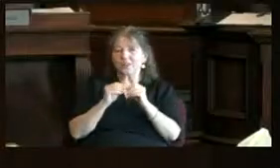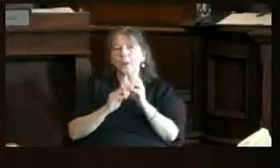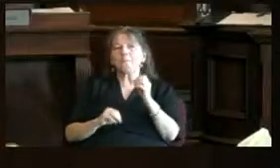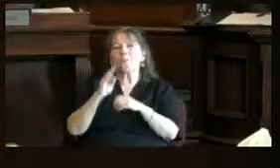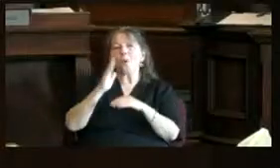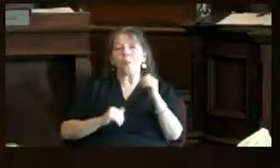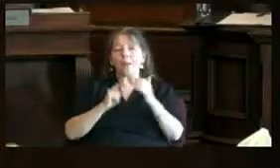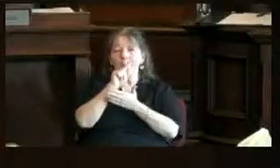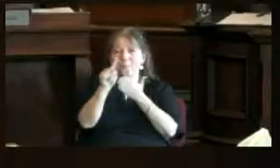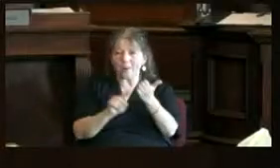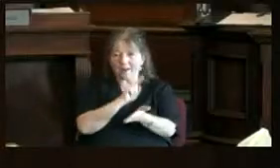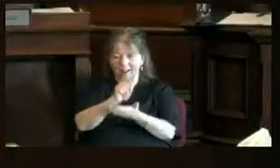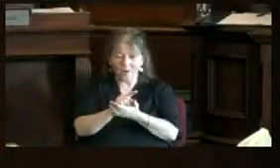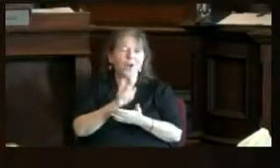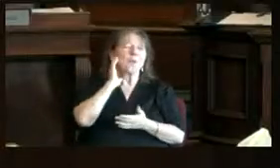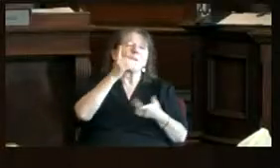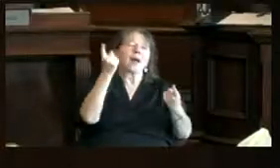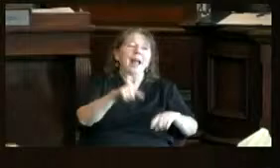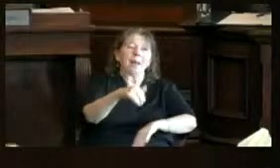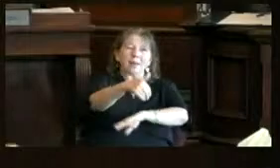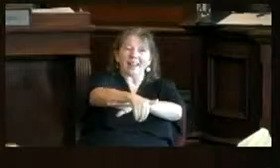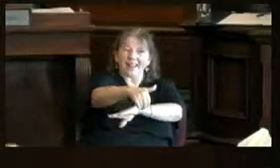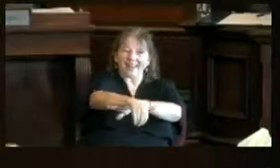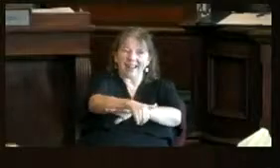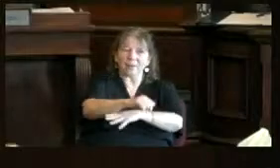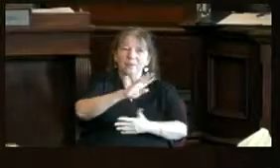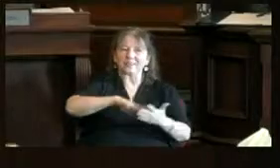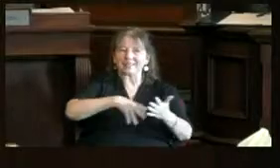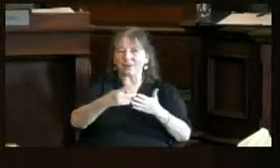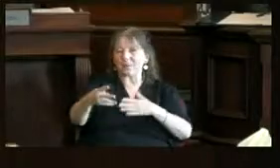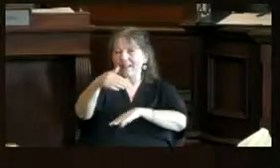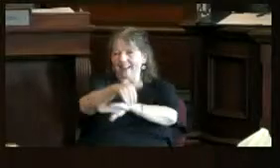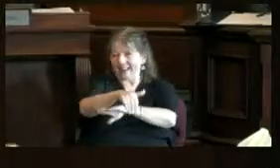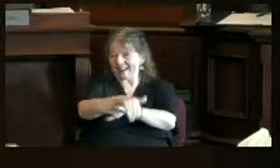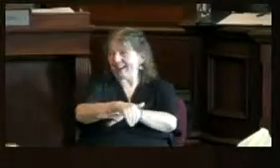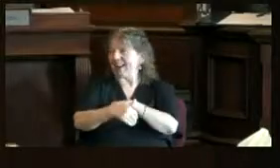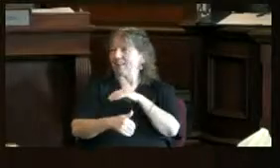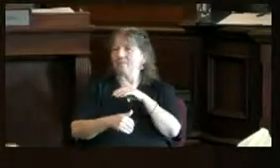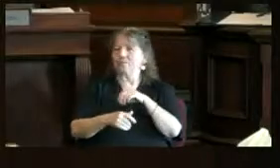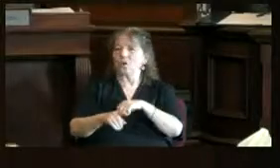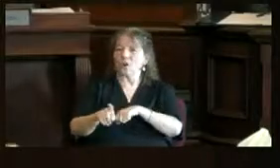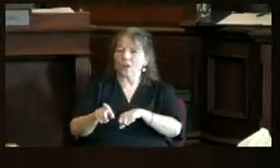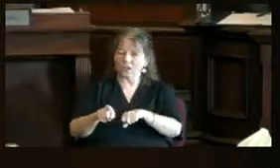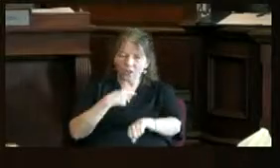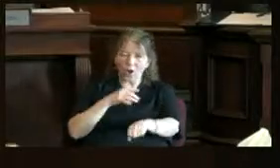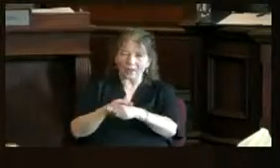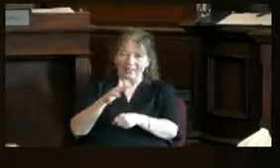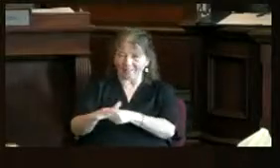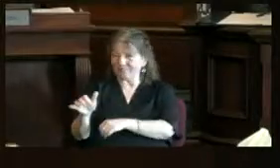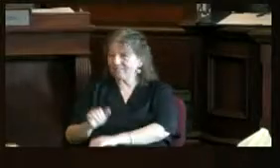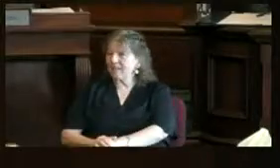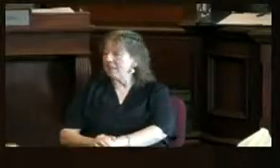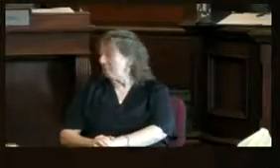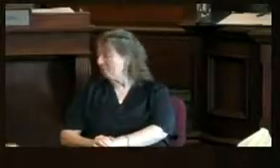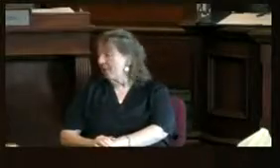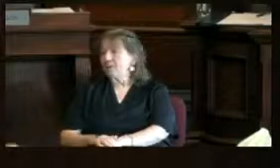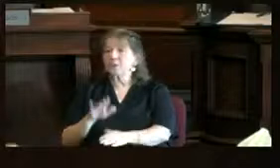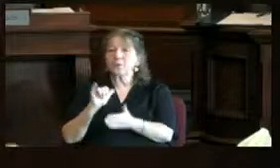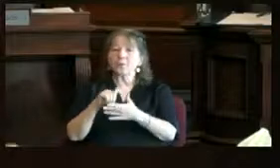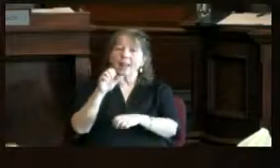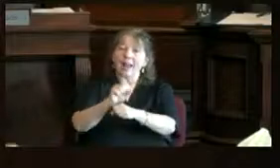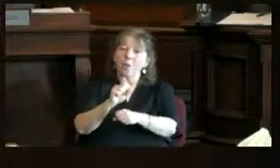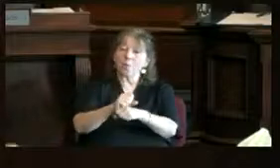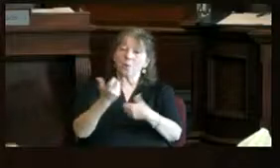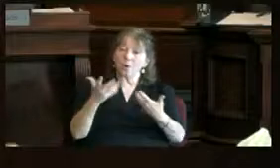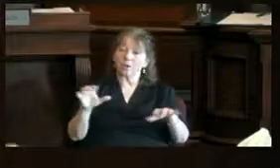series. It will be at night. Okay. We are going to do a thing. So, all right. So with that work being done,